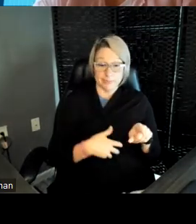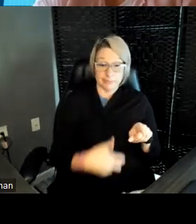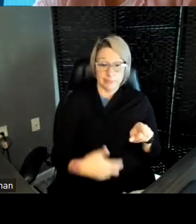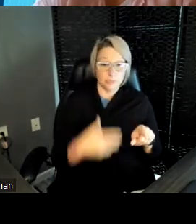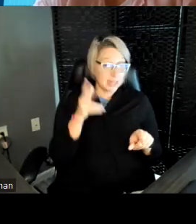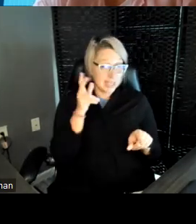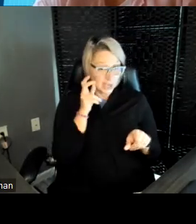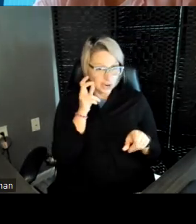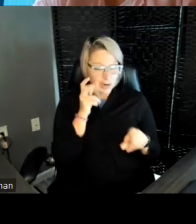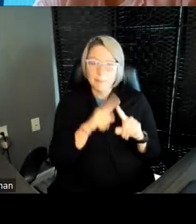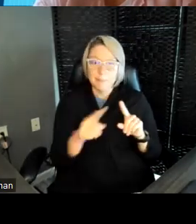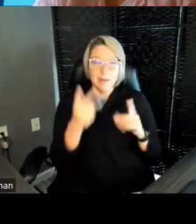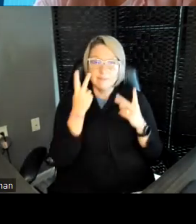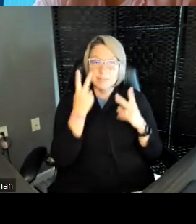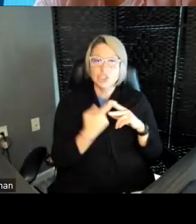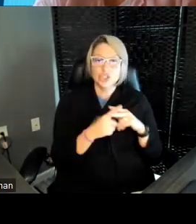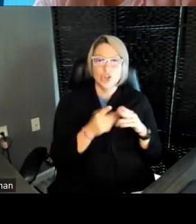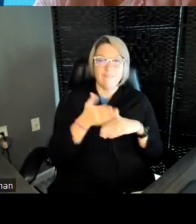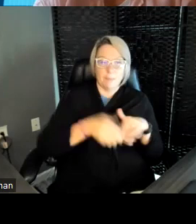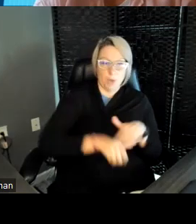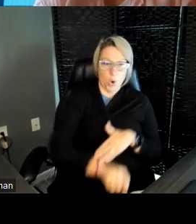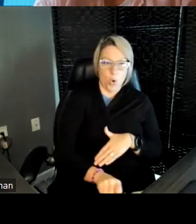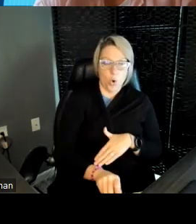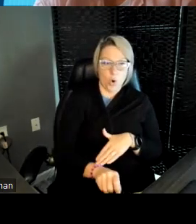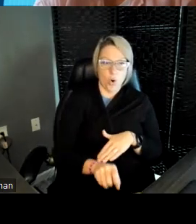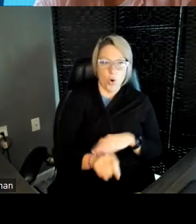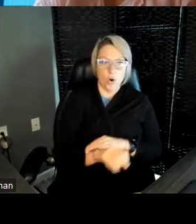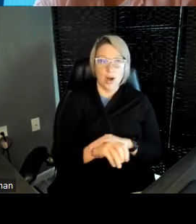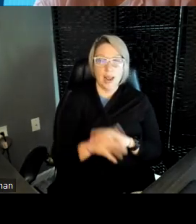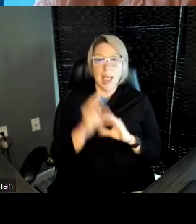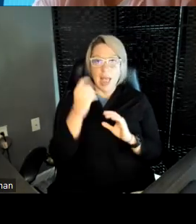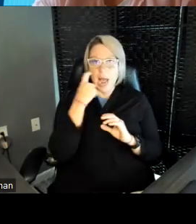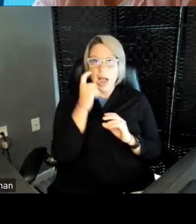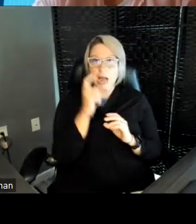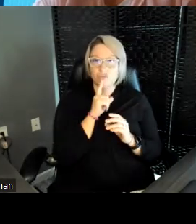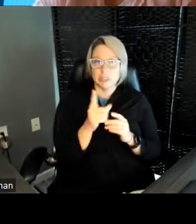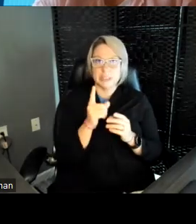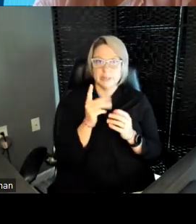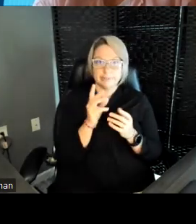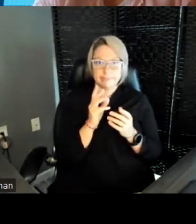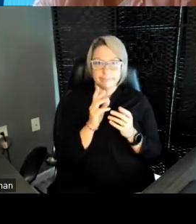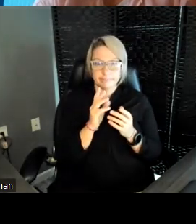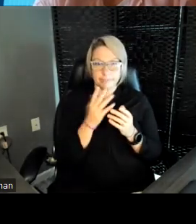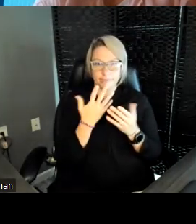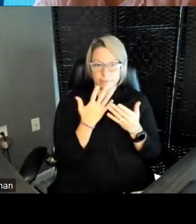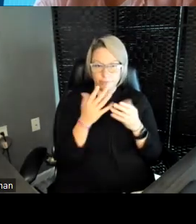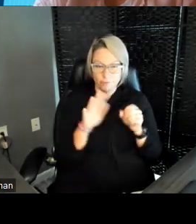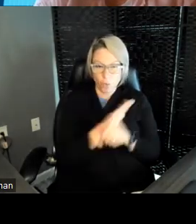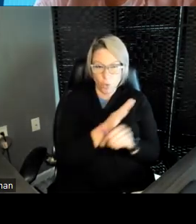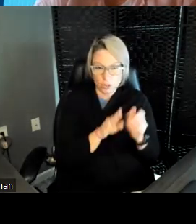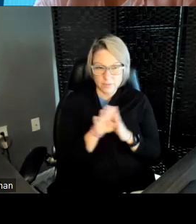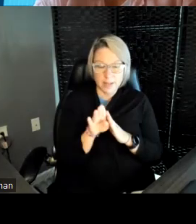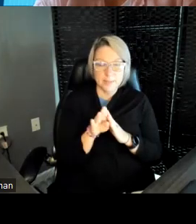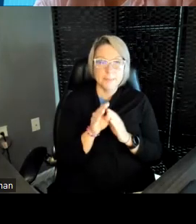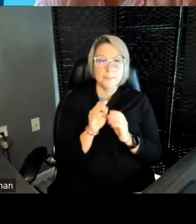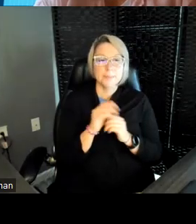starts when you're born and when your eyeball is really totally evolved. But we go fast, and that's why this